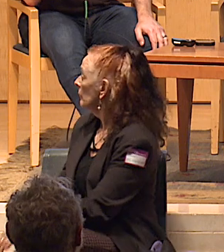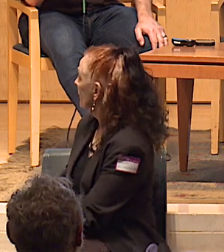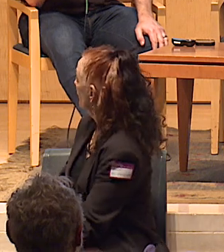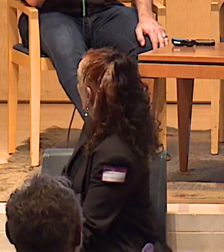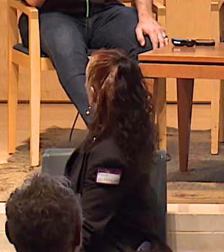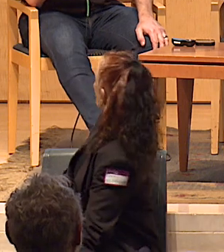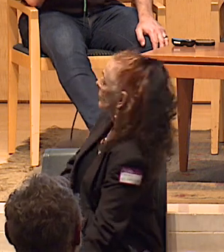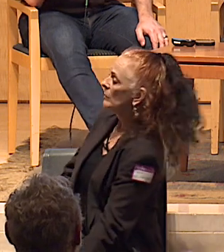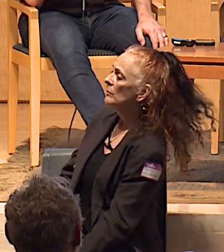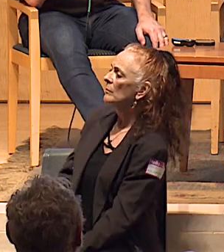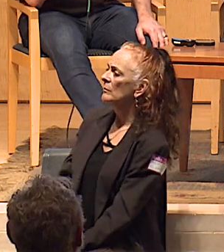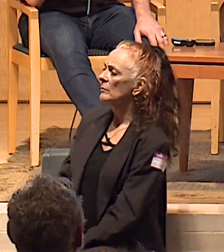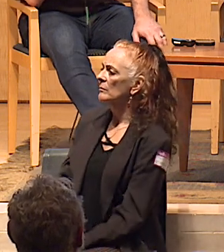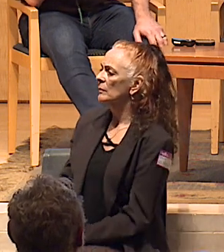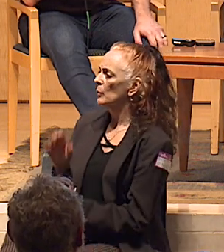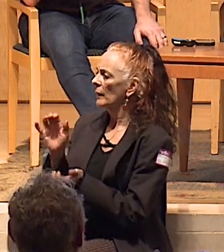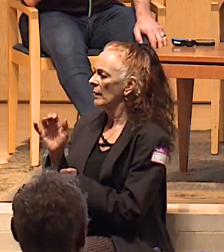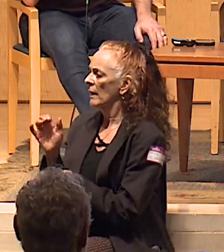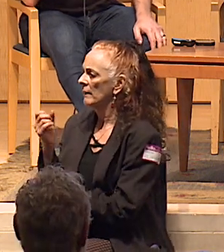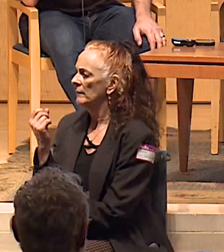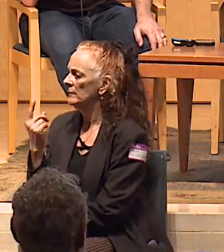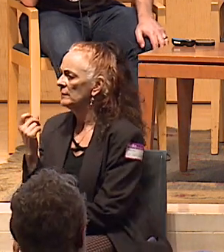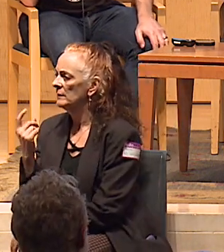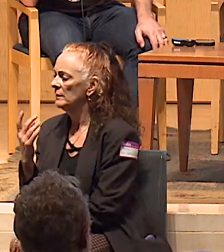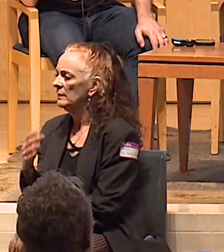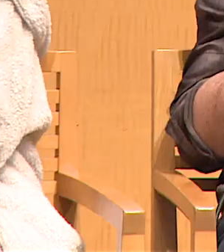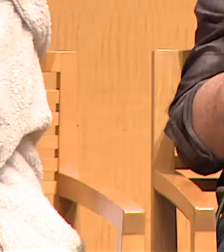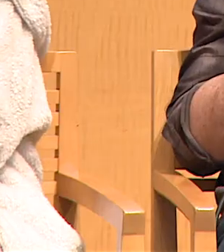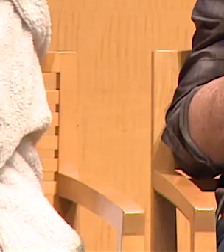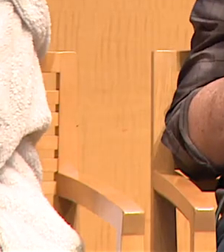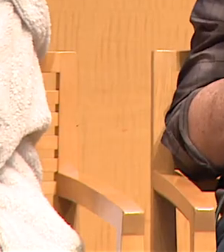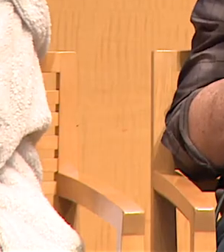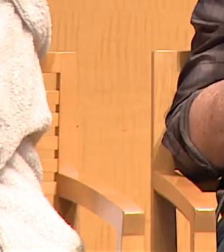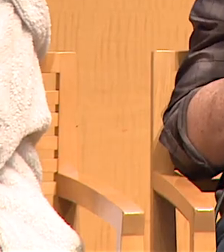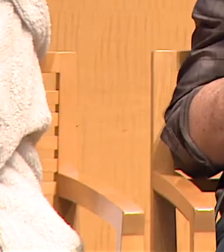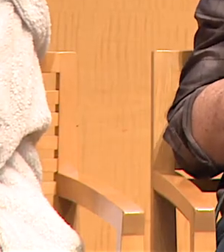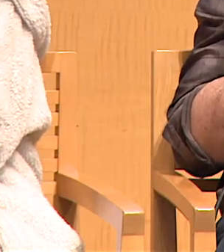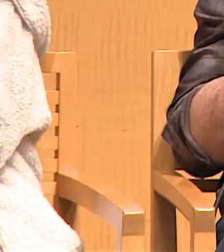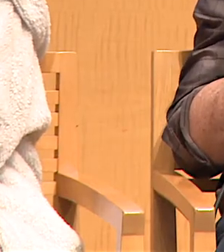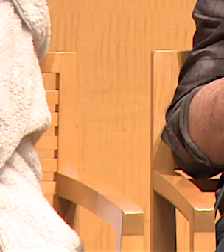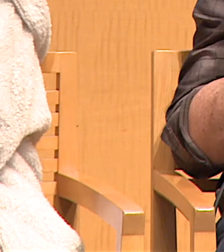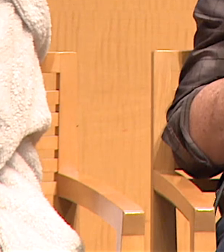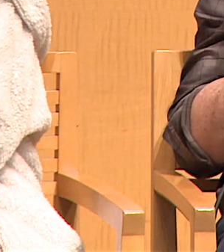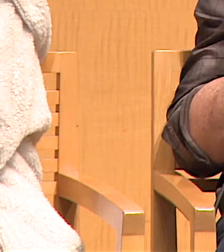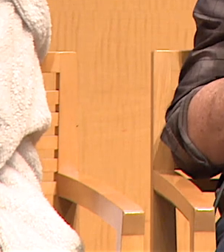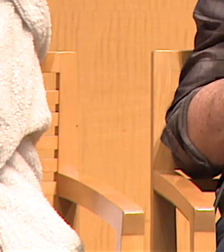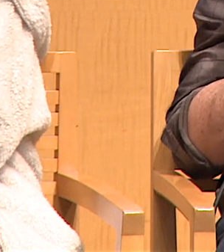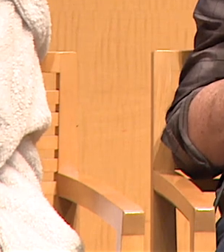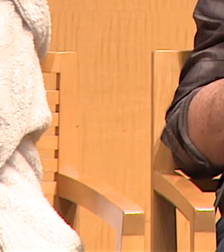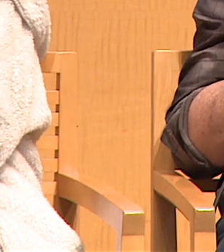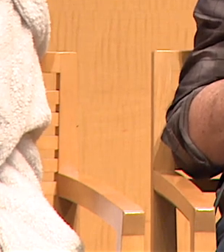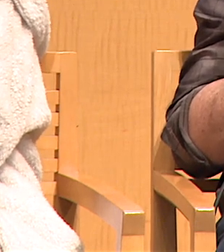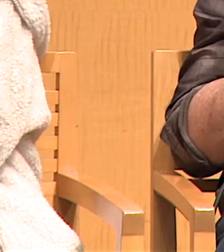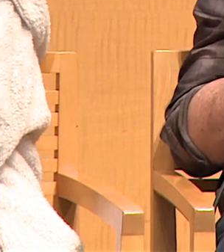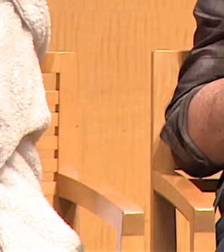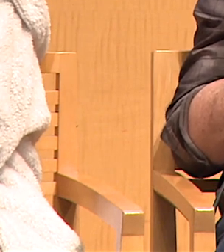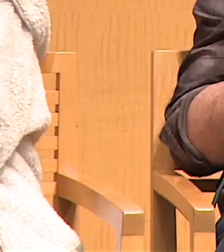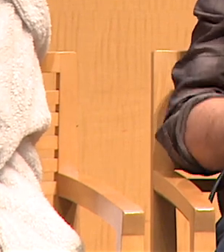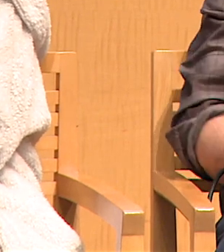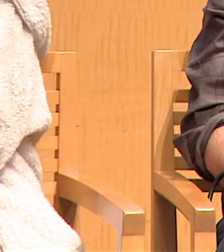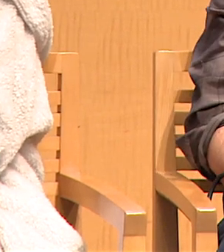Very playful. So like, if stump sex, I mean, you have to make it cute.